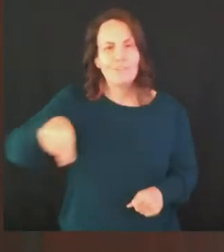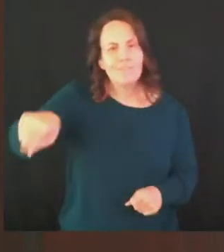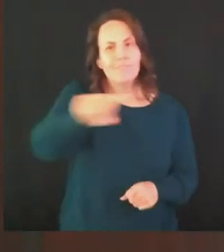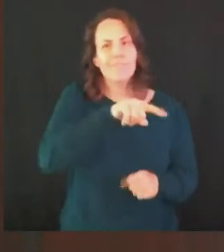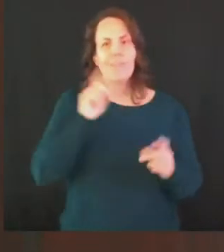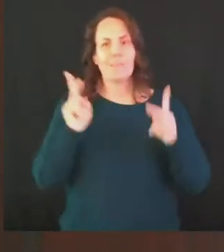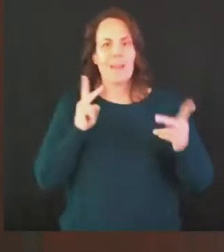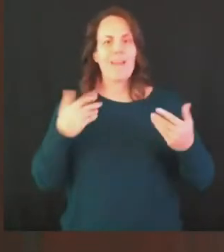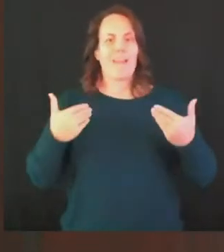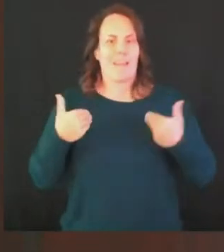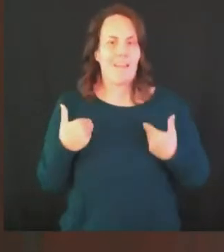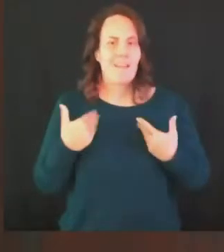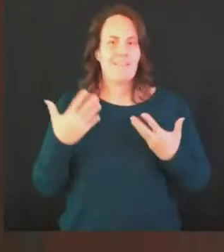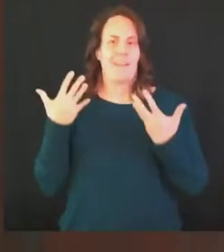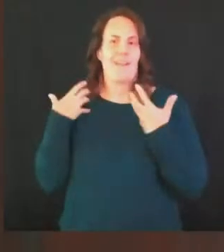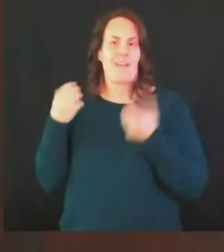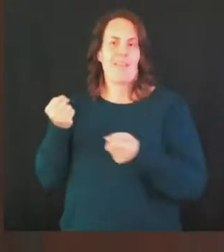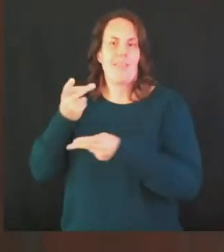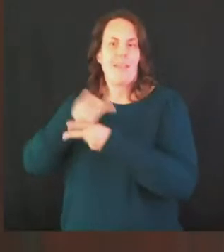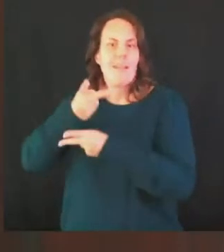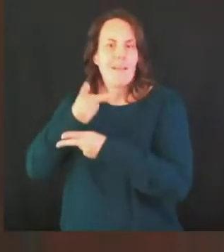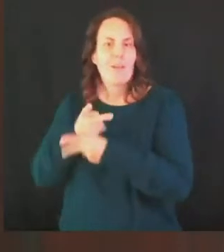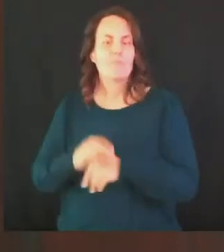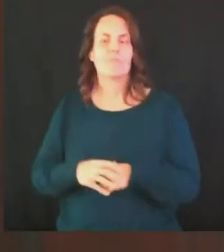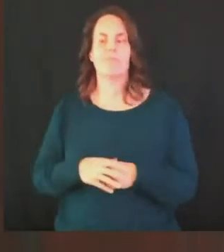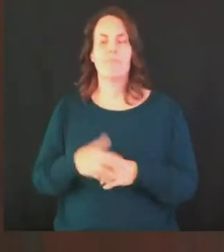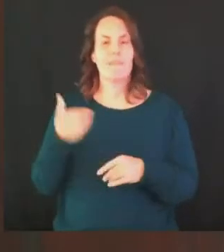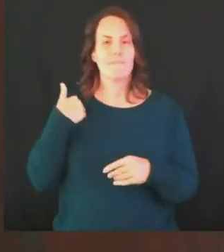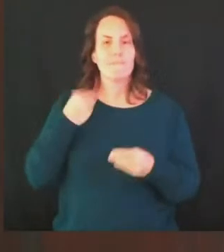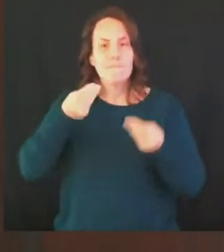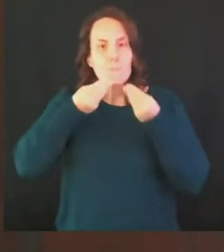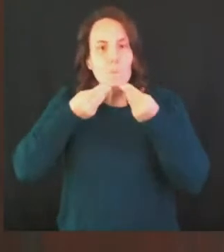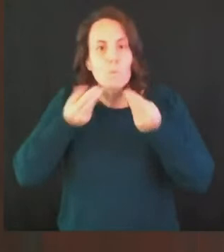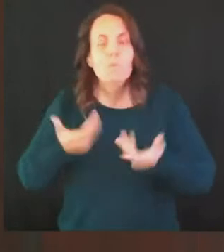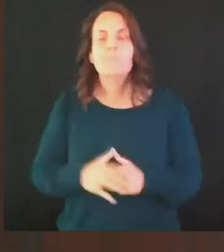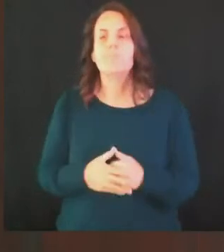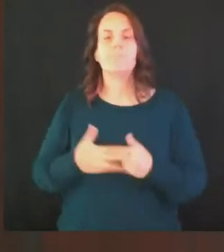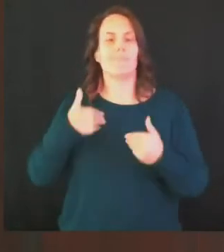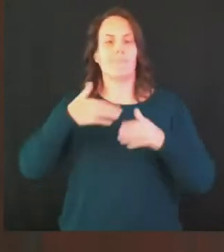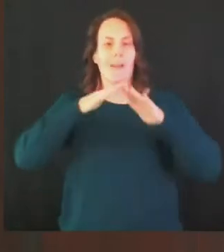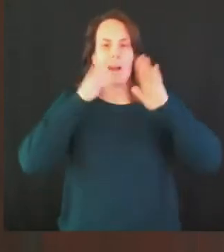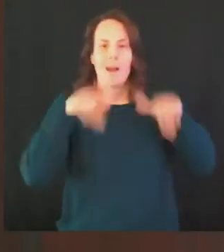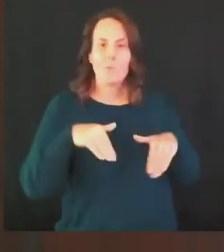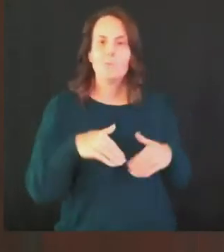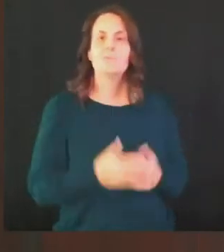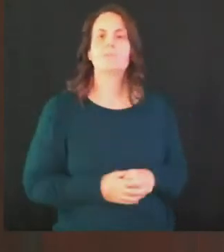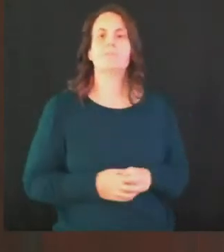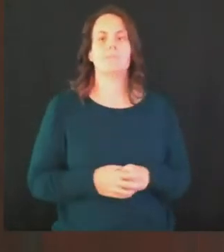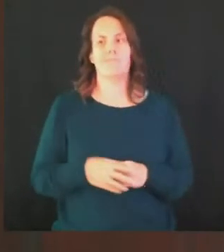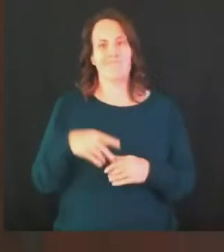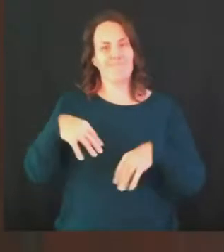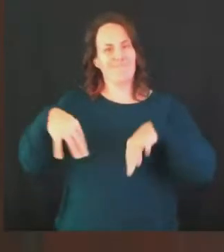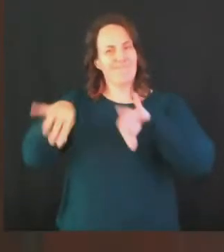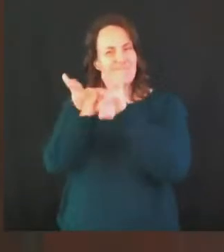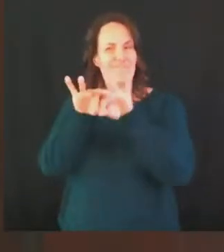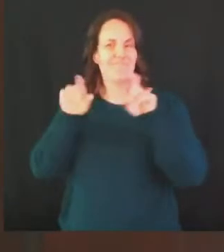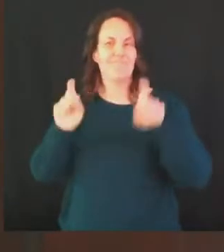as we continue to fight COVID-19. Finally, I want to close the day by thanking our